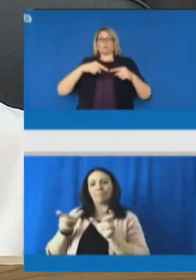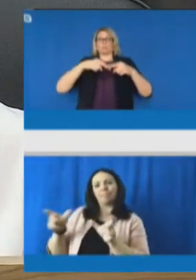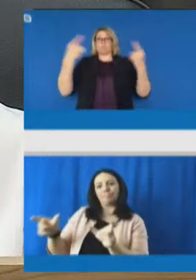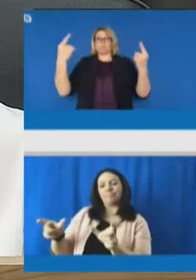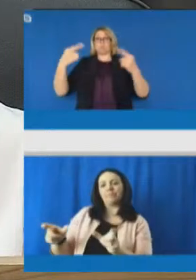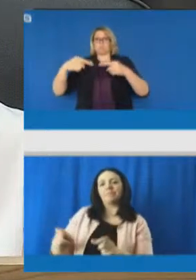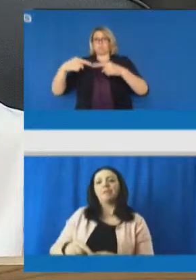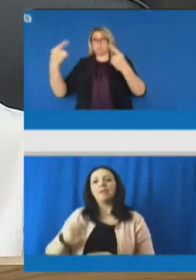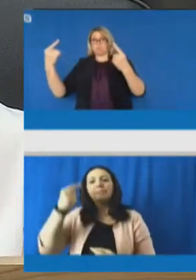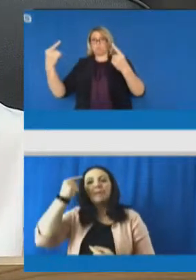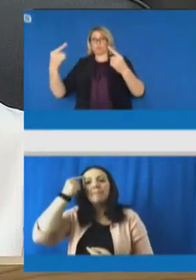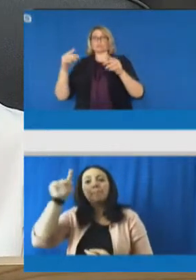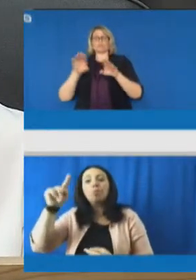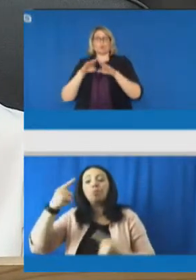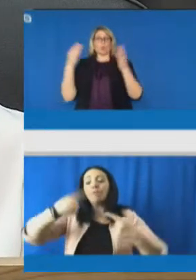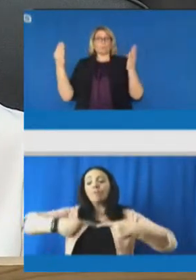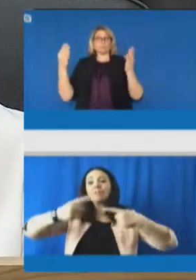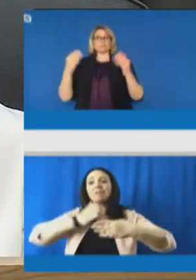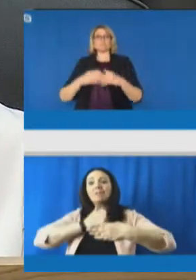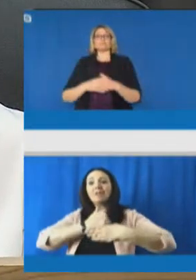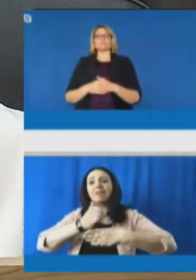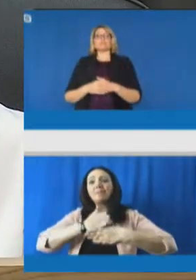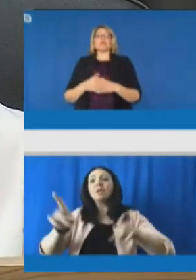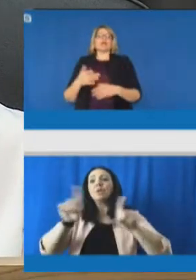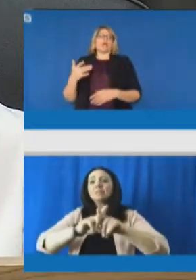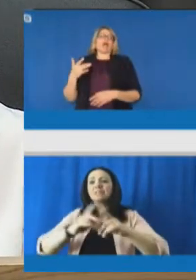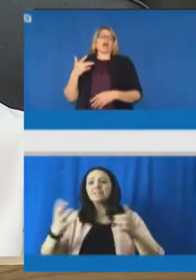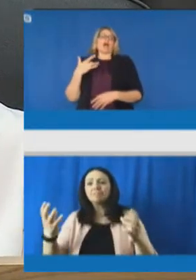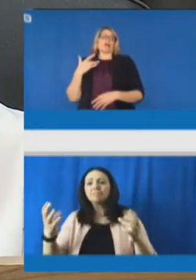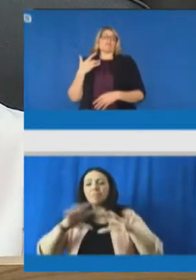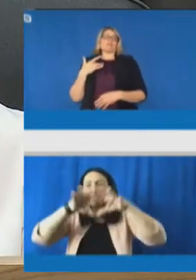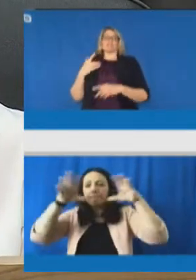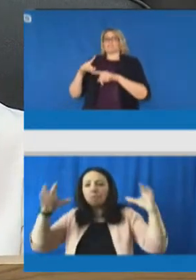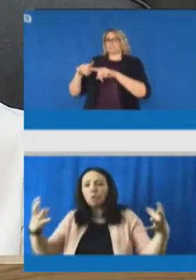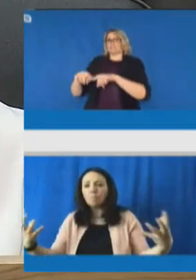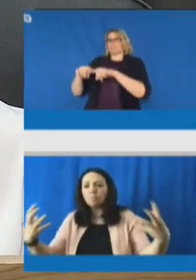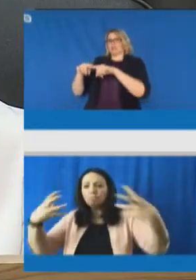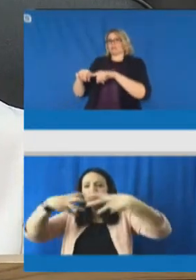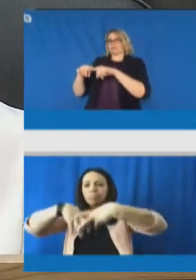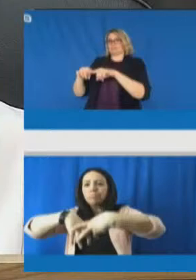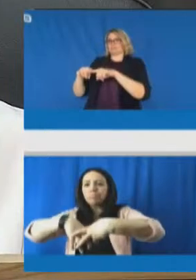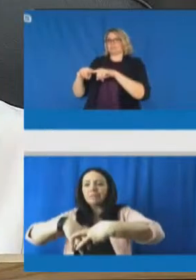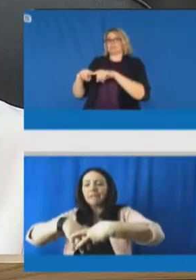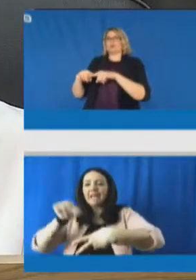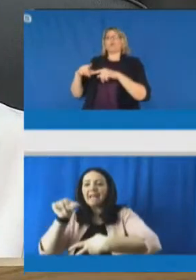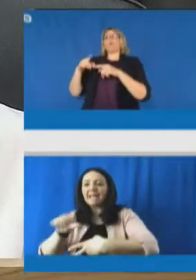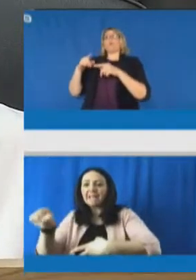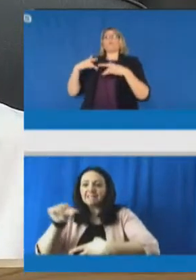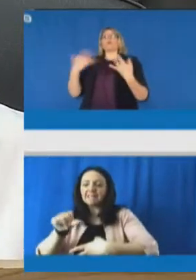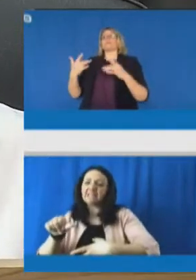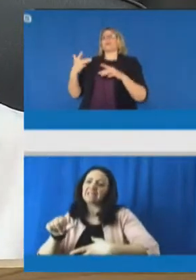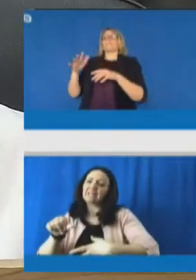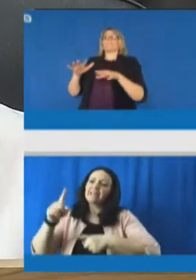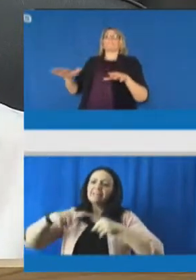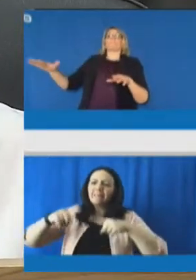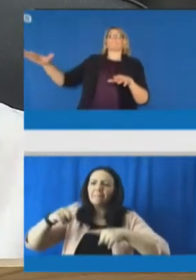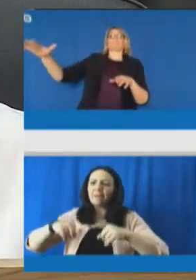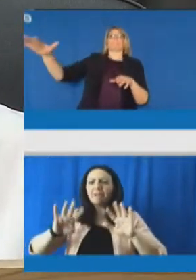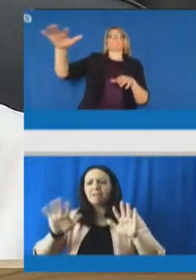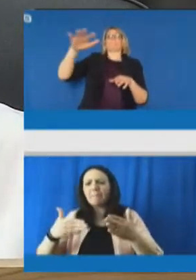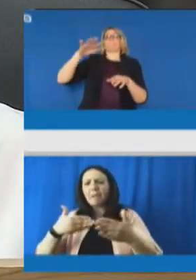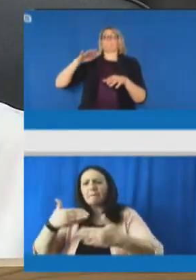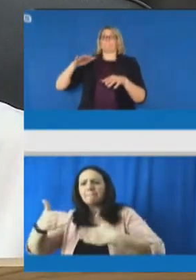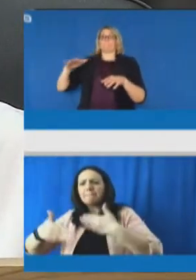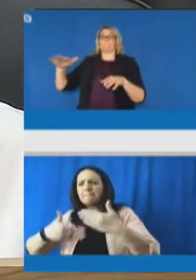on data in as real time as we can. Thank you, Erica Butler,